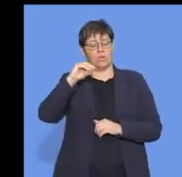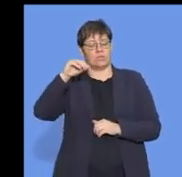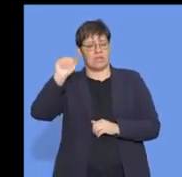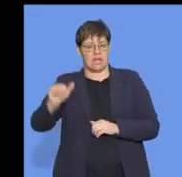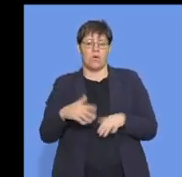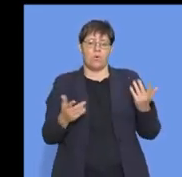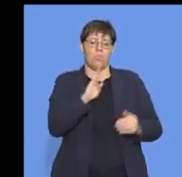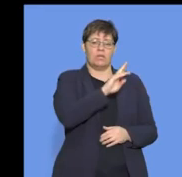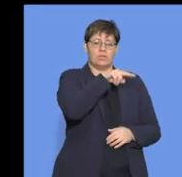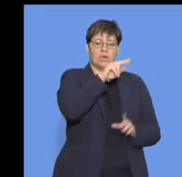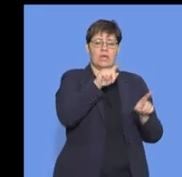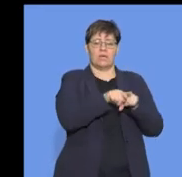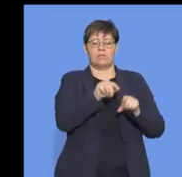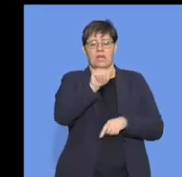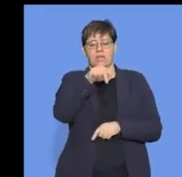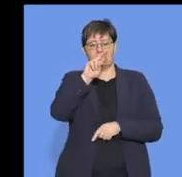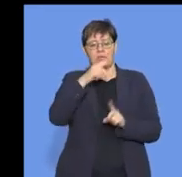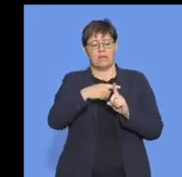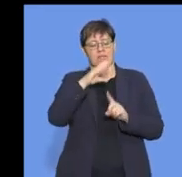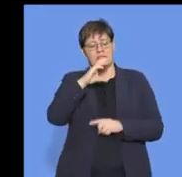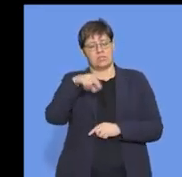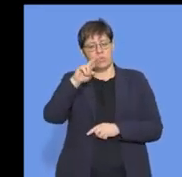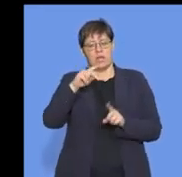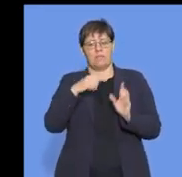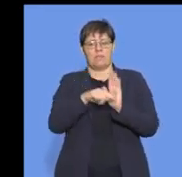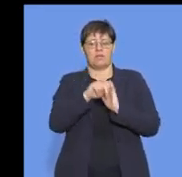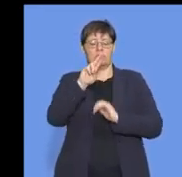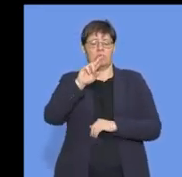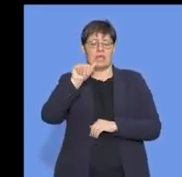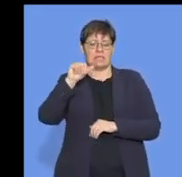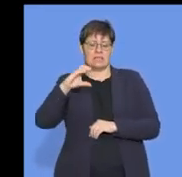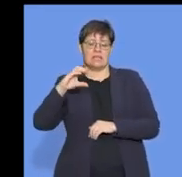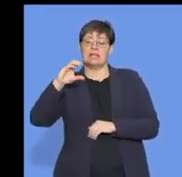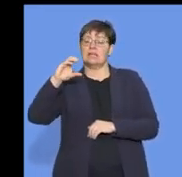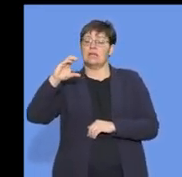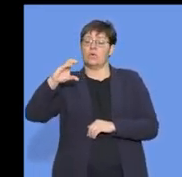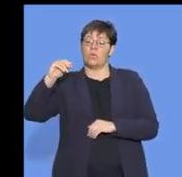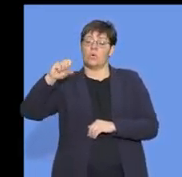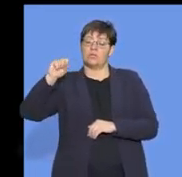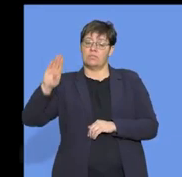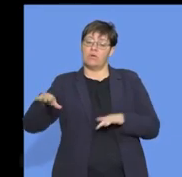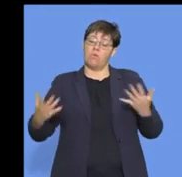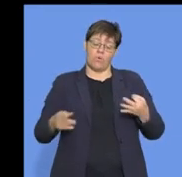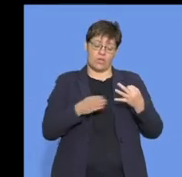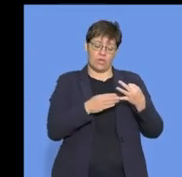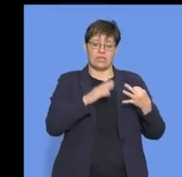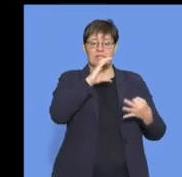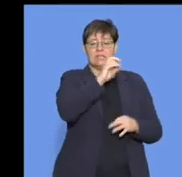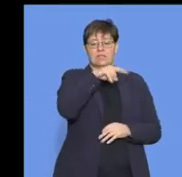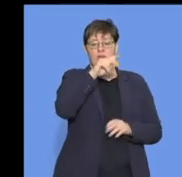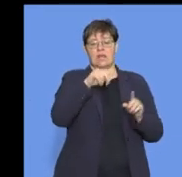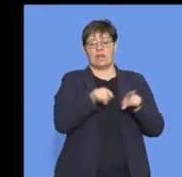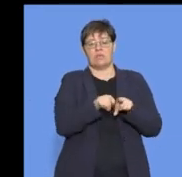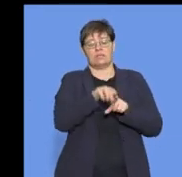2BC cos A. B squared equals to A squared plus C squared minus 2AC cos B. And the third one is